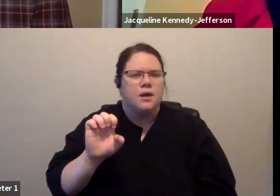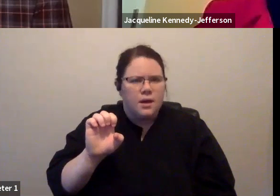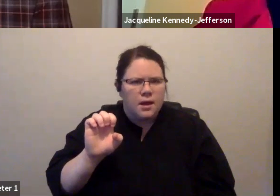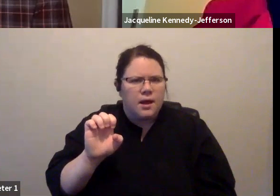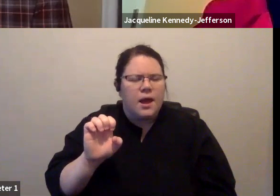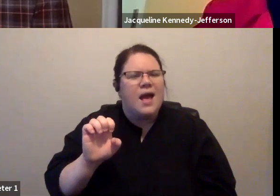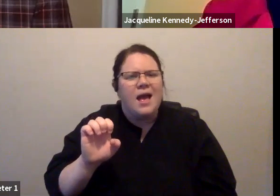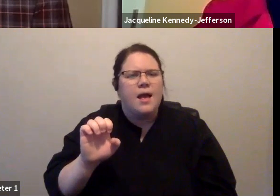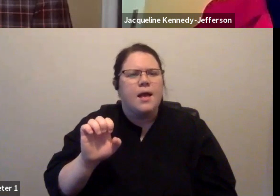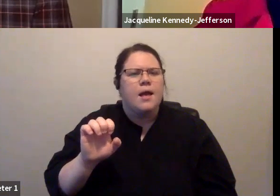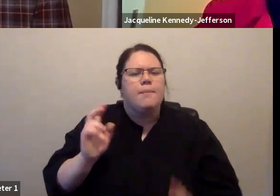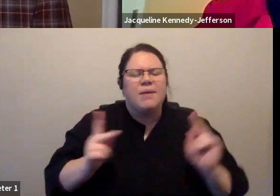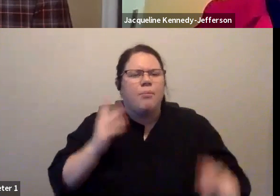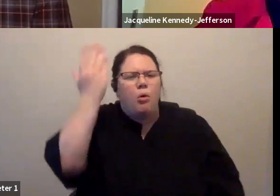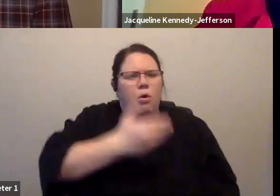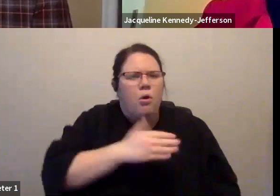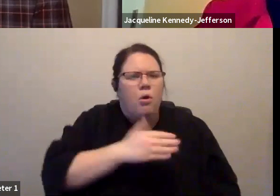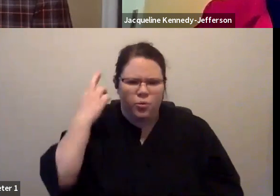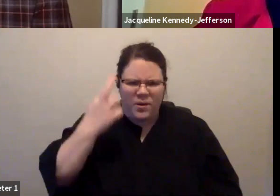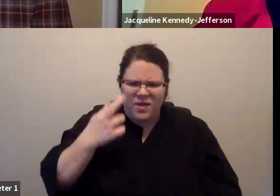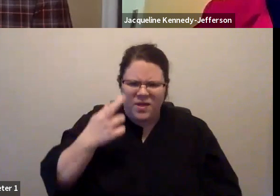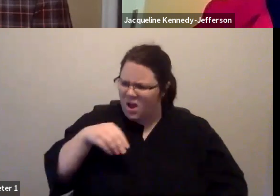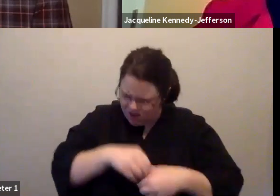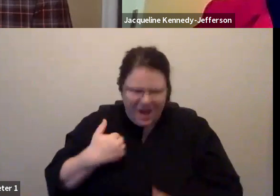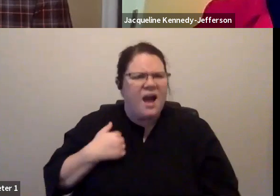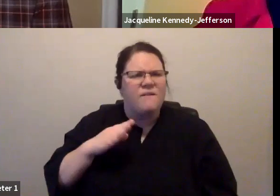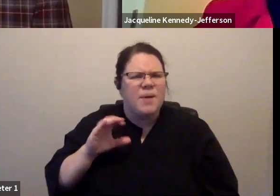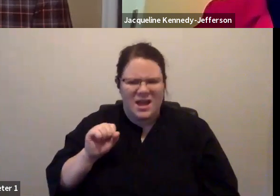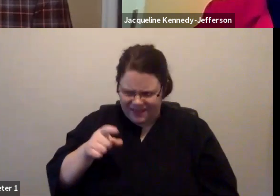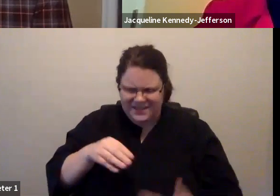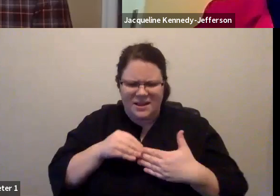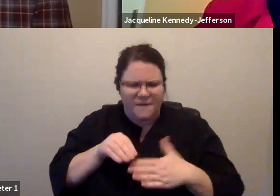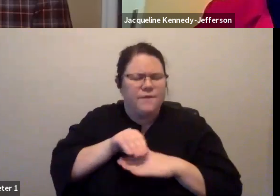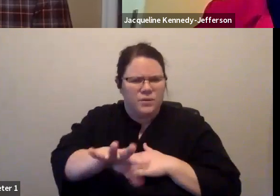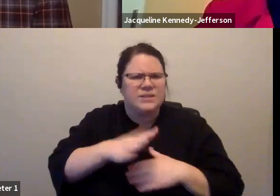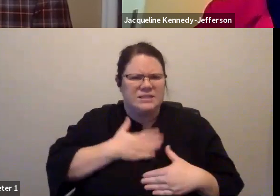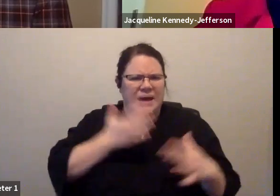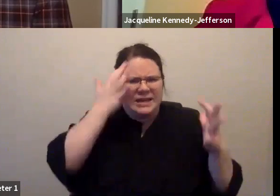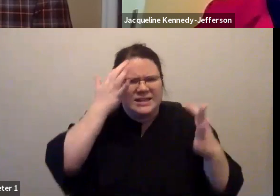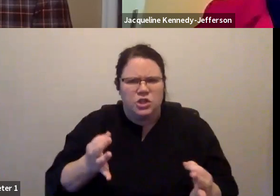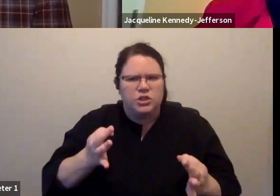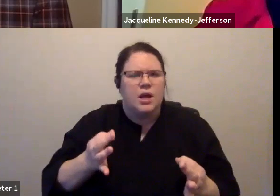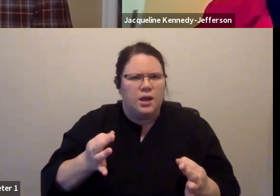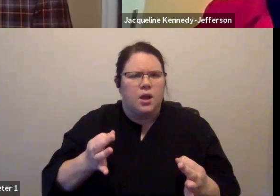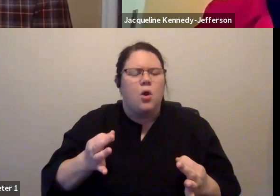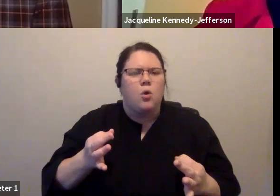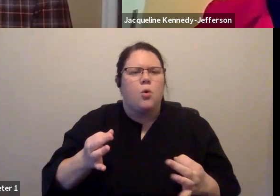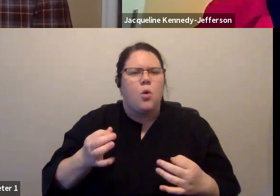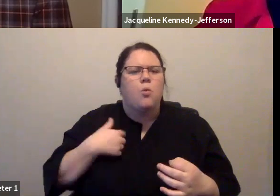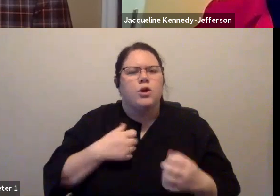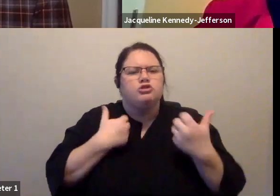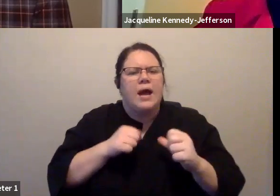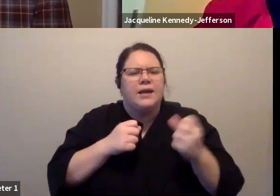and impacts the decisions that they make every day. And so for us, that's kind of where our flagship training is right now, is exploring those blind spots. And